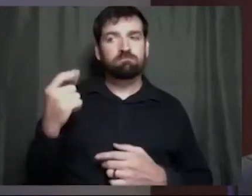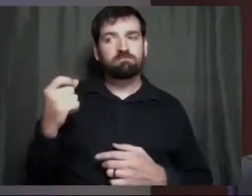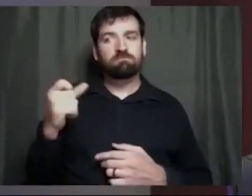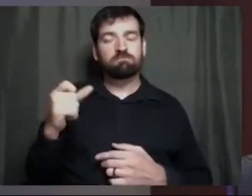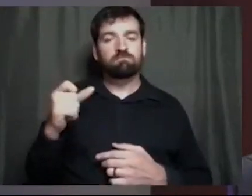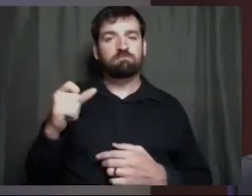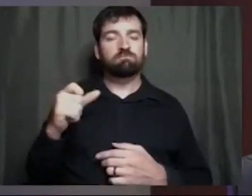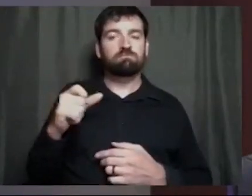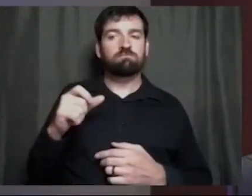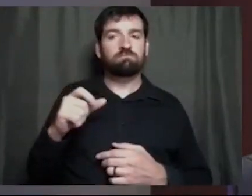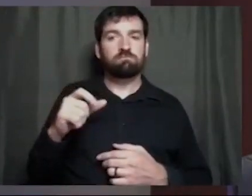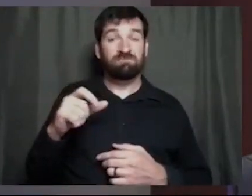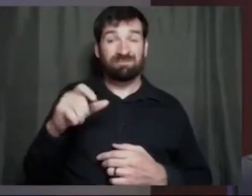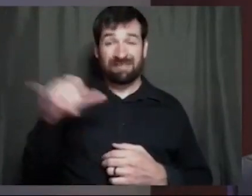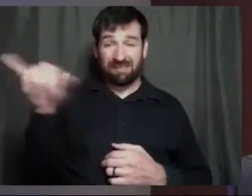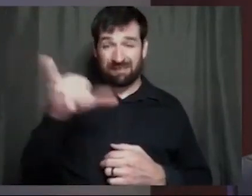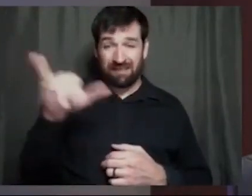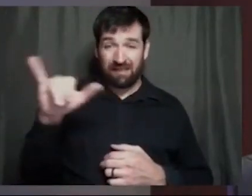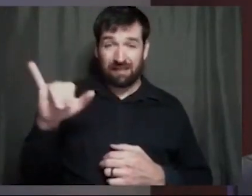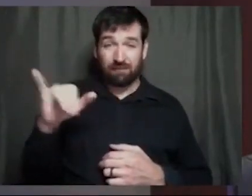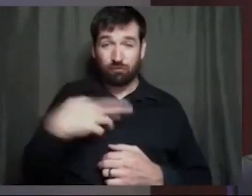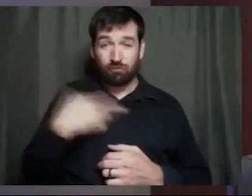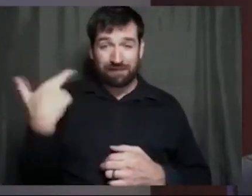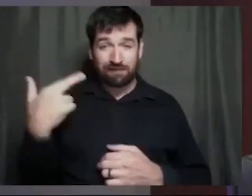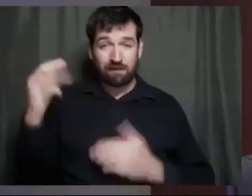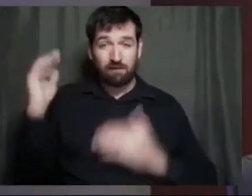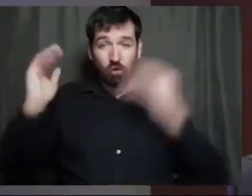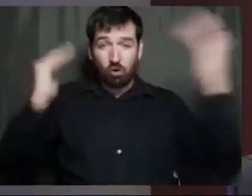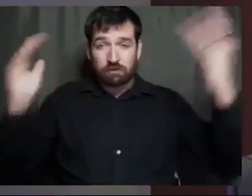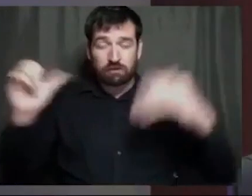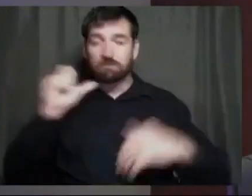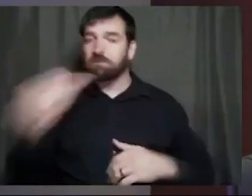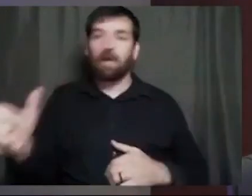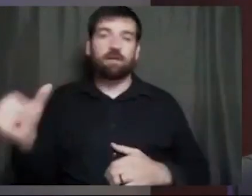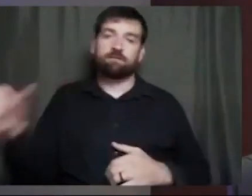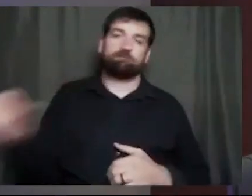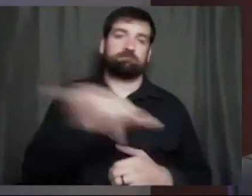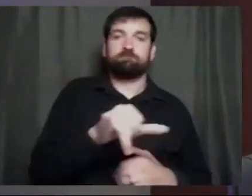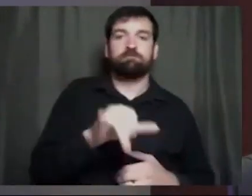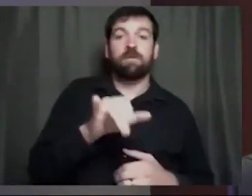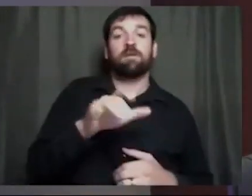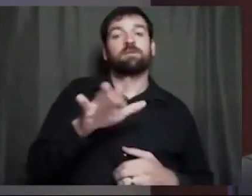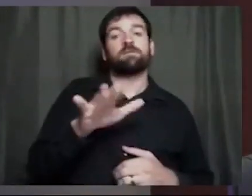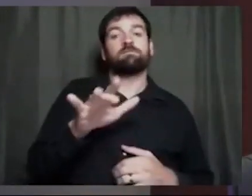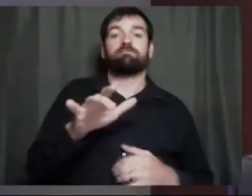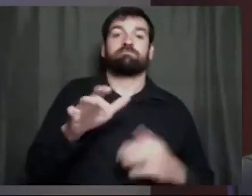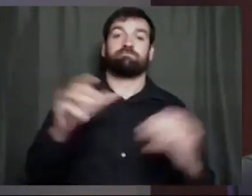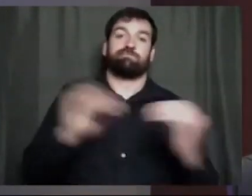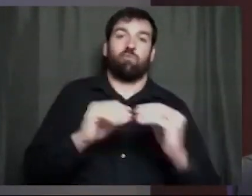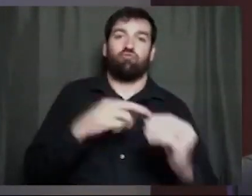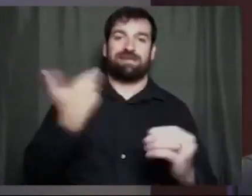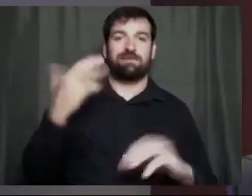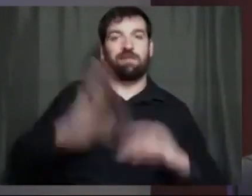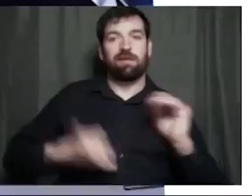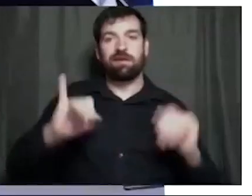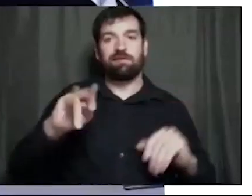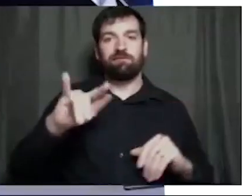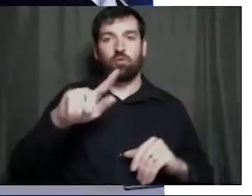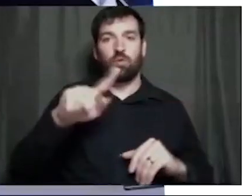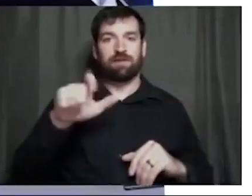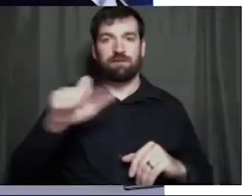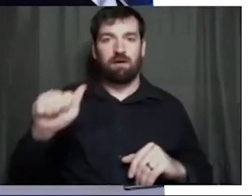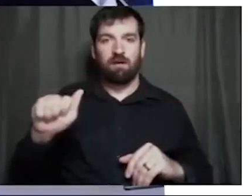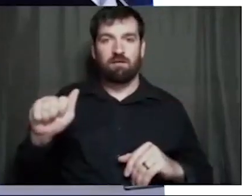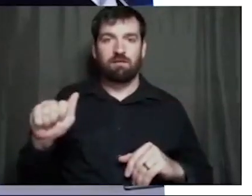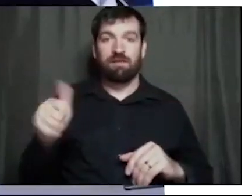of adults, it's much higher than it is from influenza, and any death, it really is too many in a child. You said it. That's